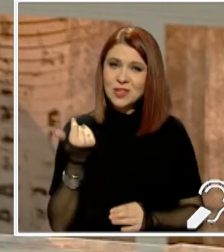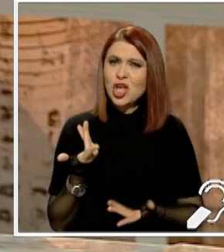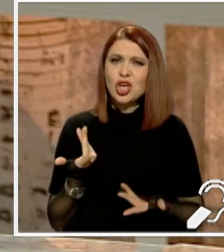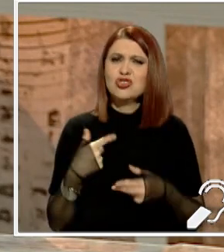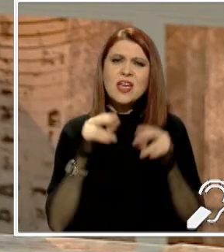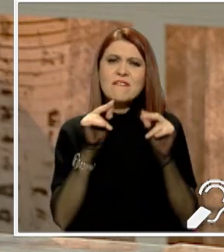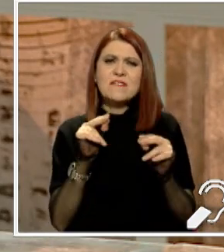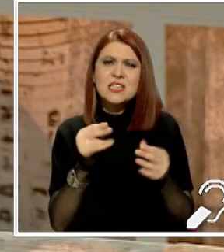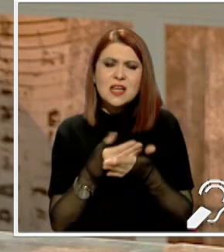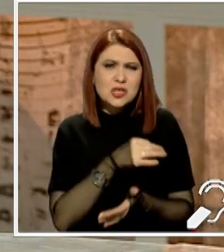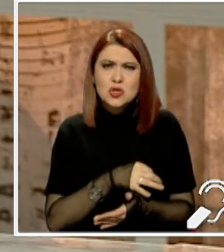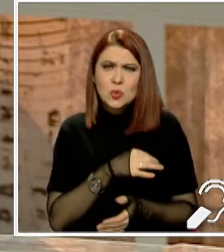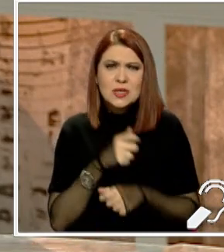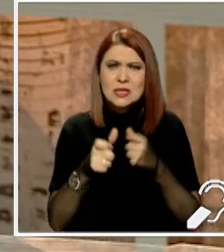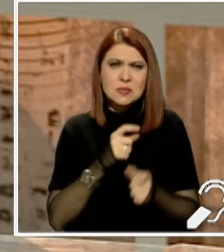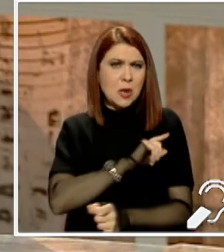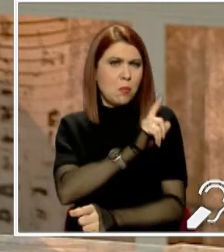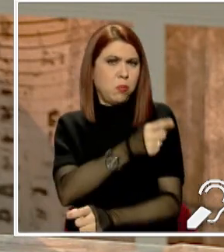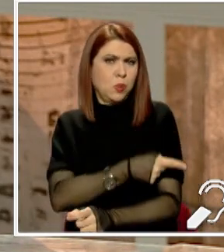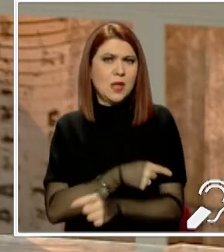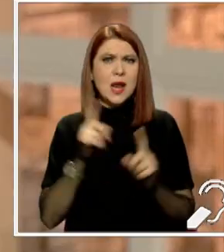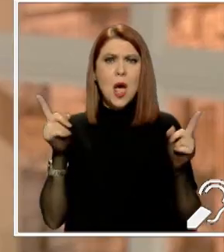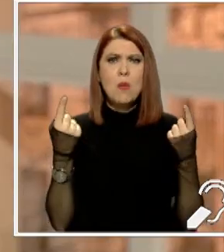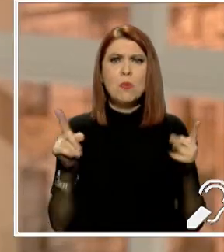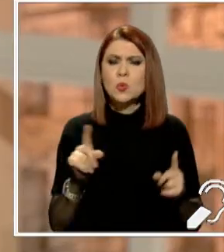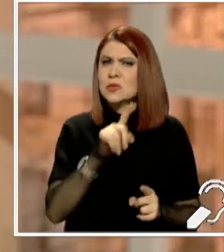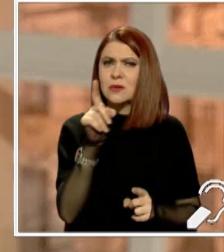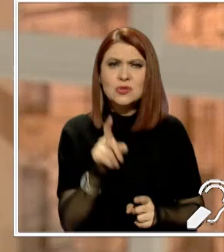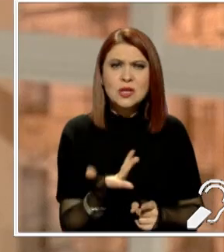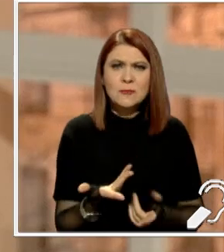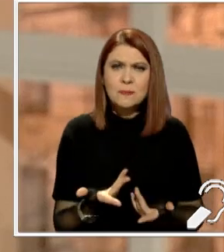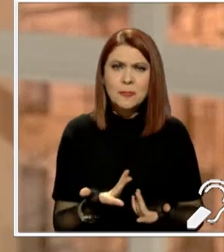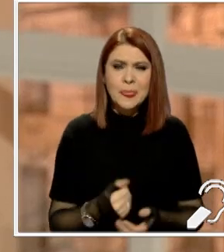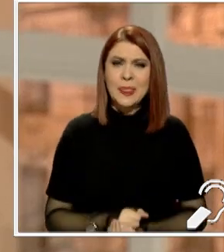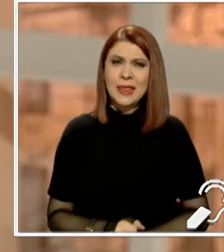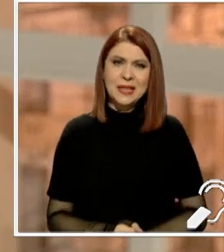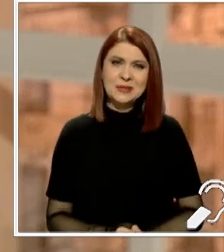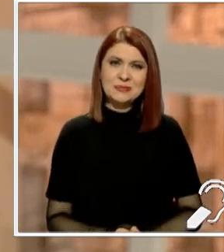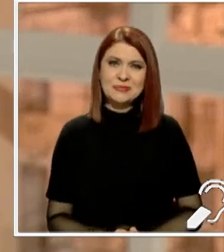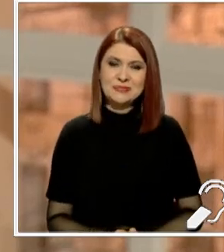Ce învățați pe studenți despre puterea muzicii, the power of music? What do you teach